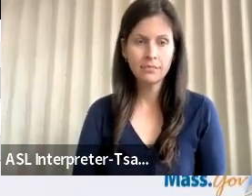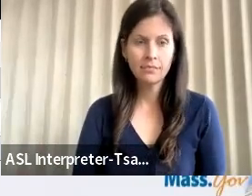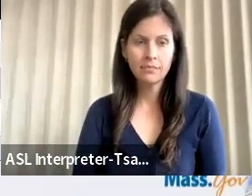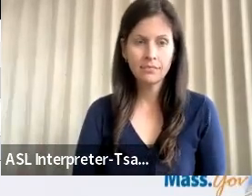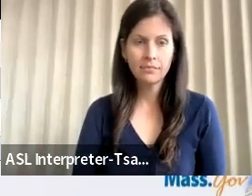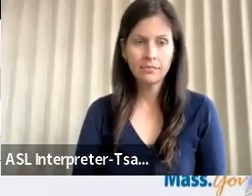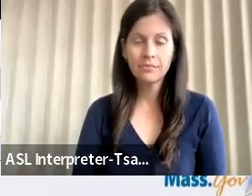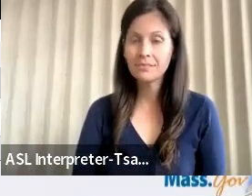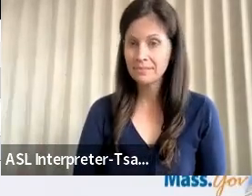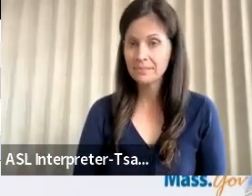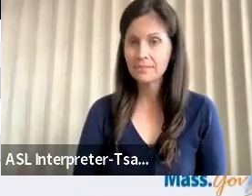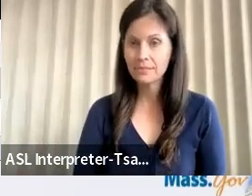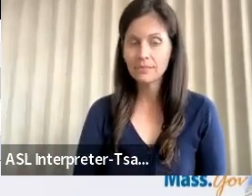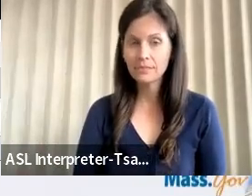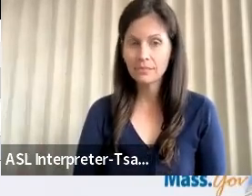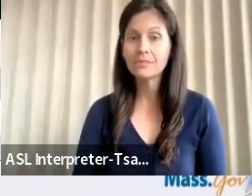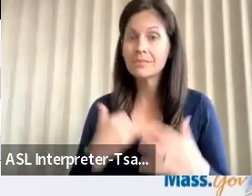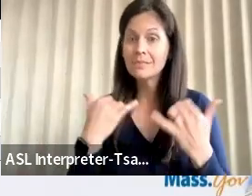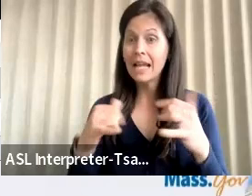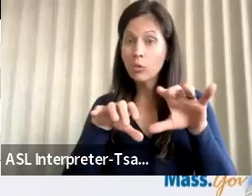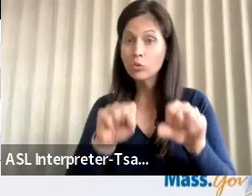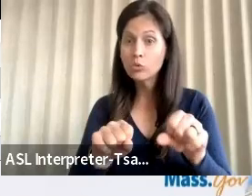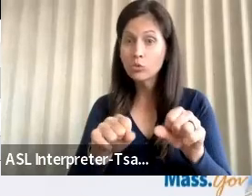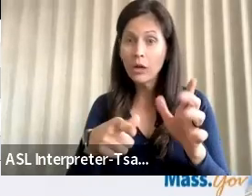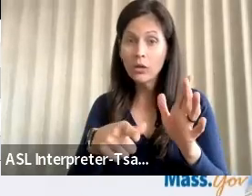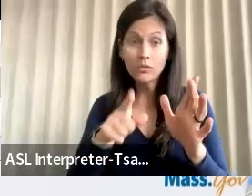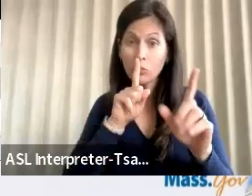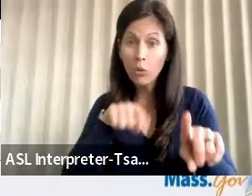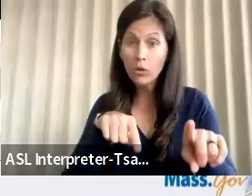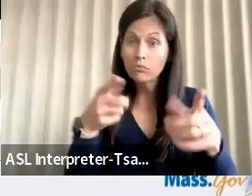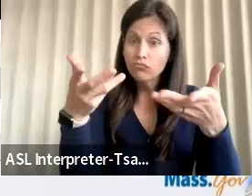And now the restraint report is completed.